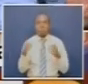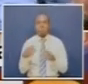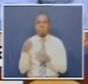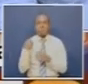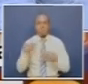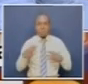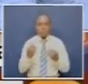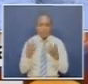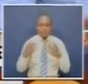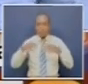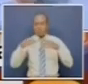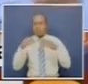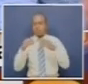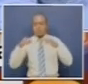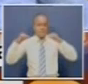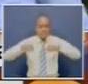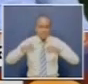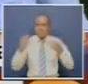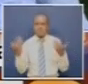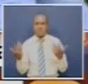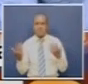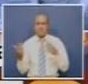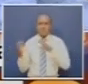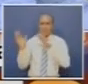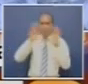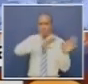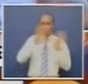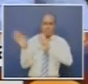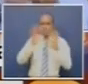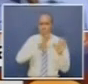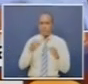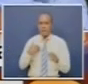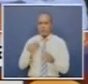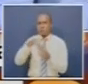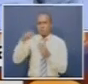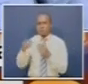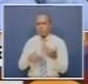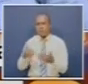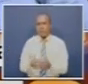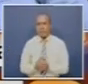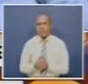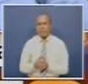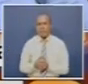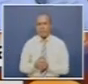through consensus. Does Wiper Party have a preferred way of doing ultimately. It?